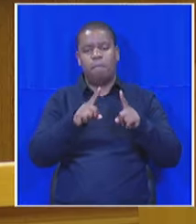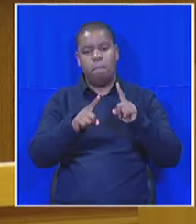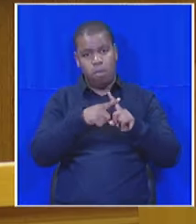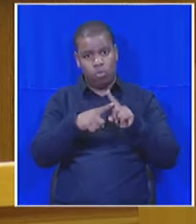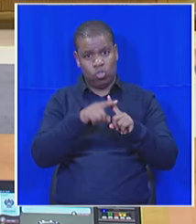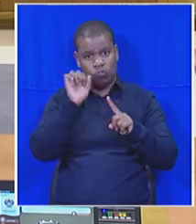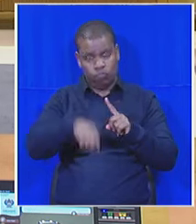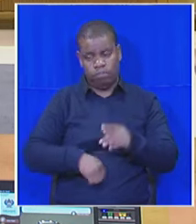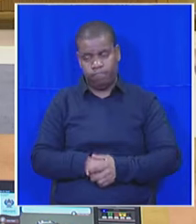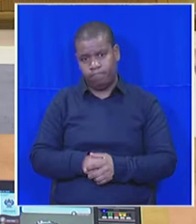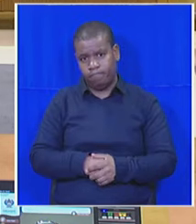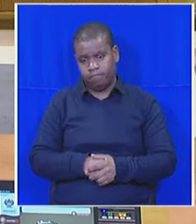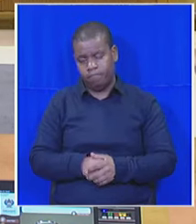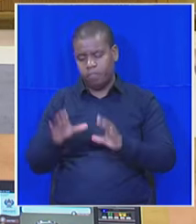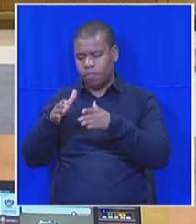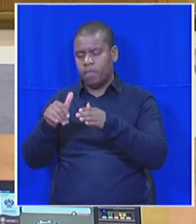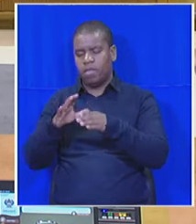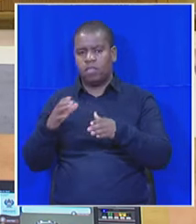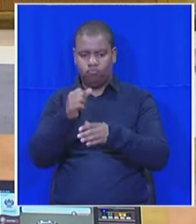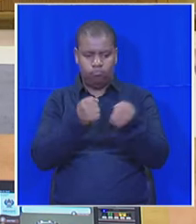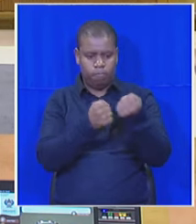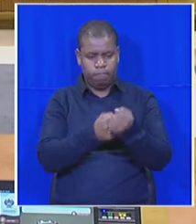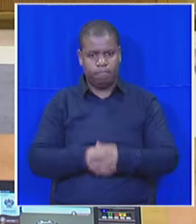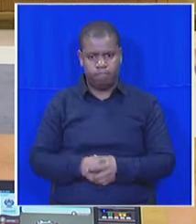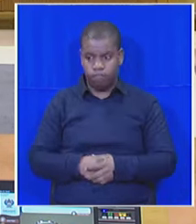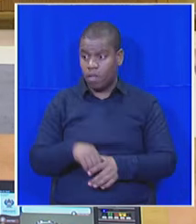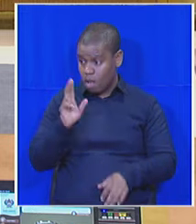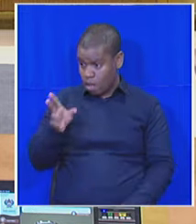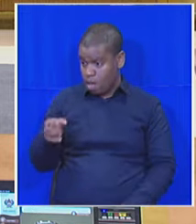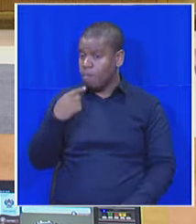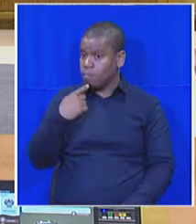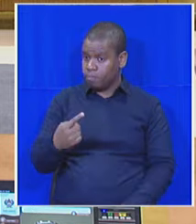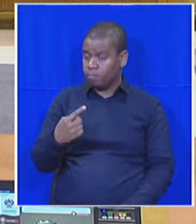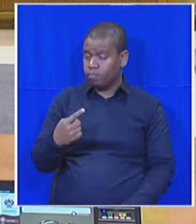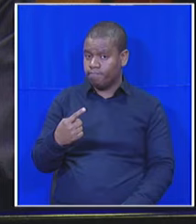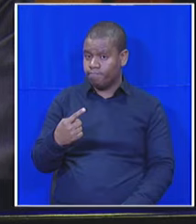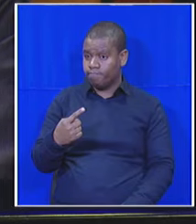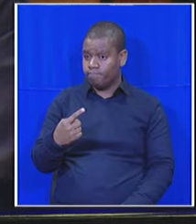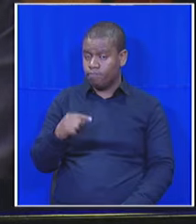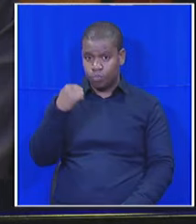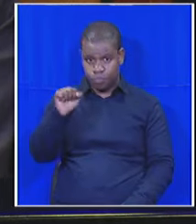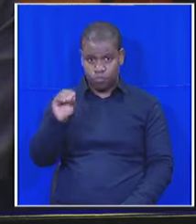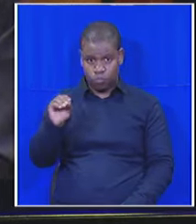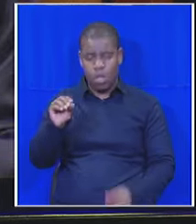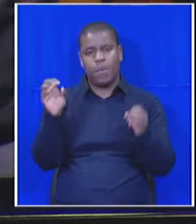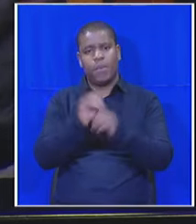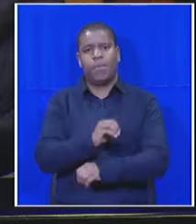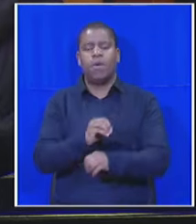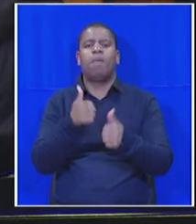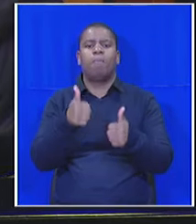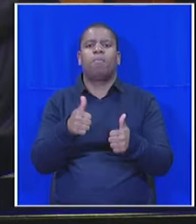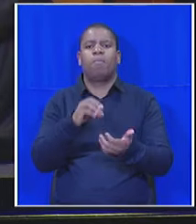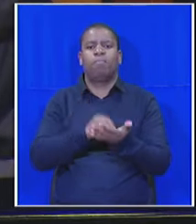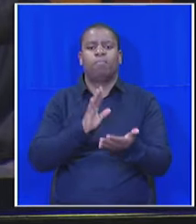16. I put the vote again. Are there any objections? No objections. Agreed to. I now put vote